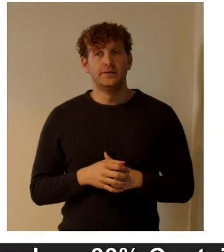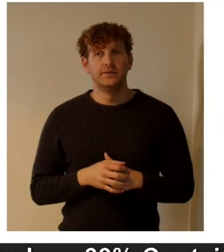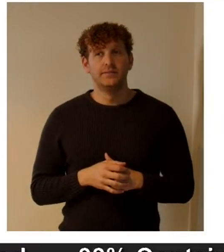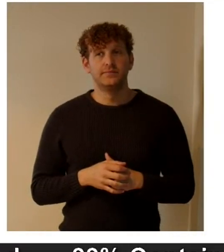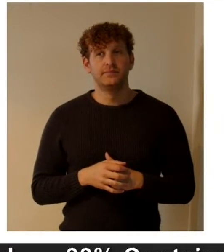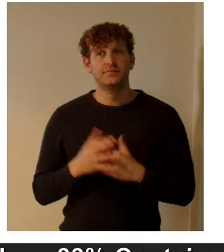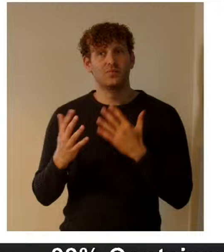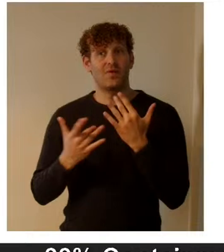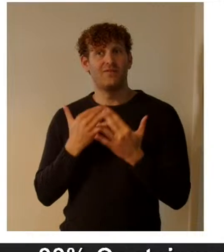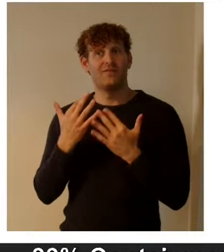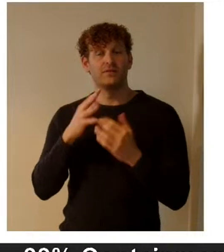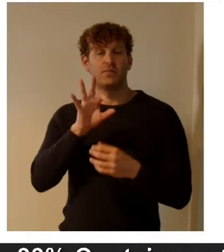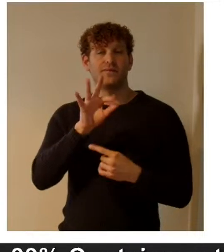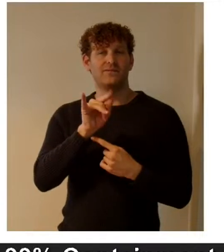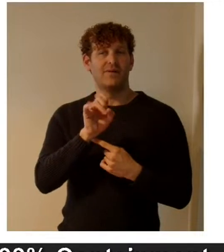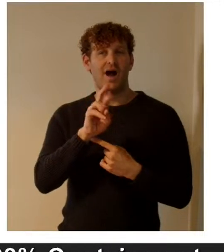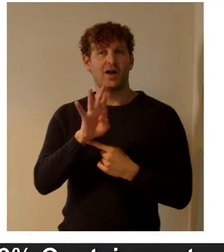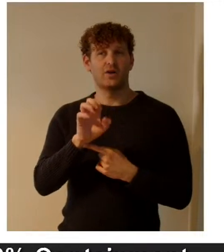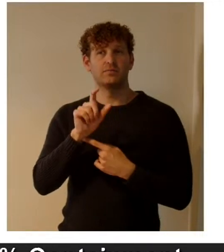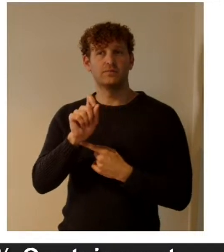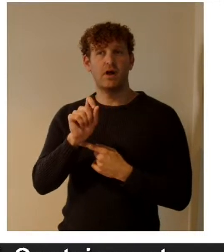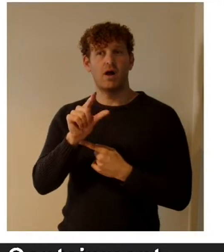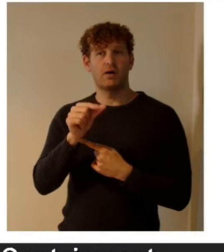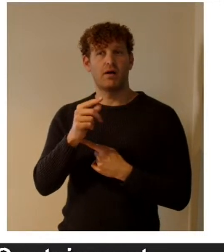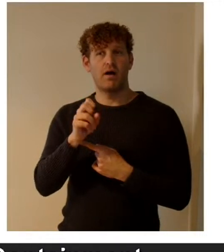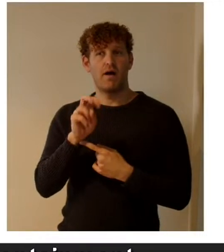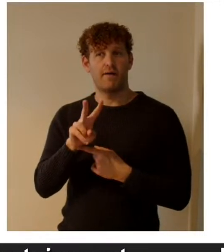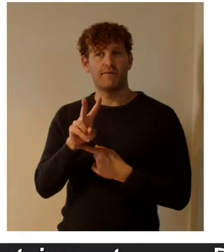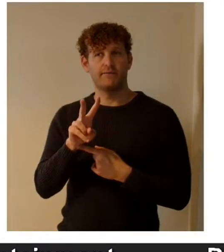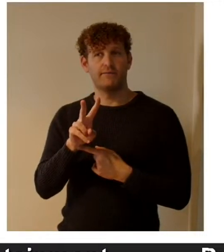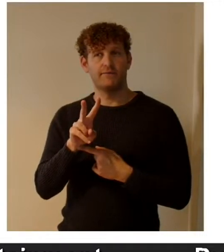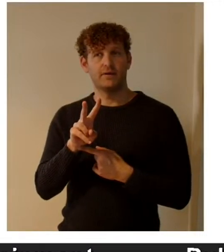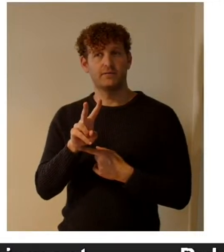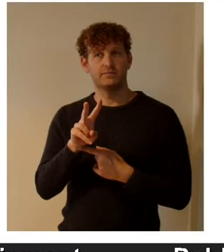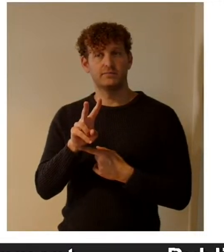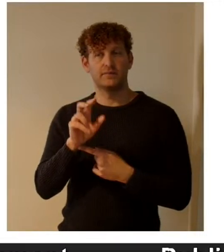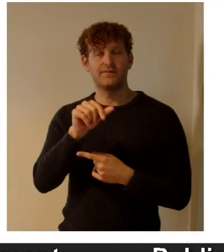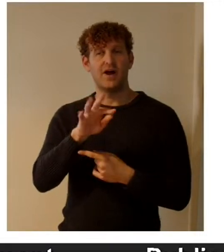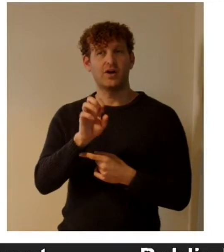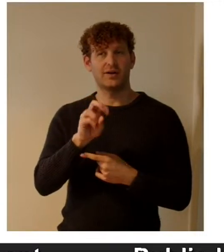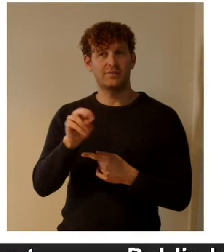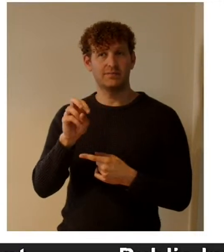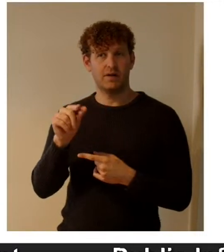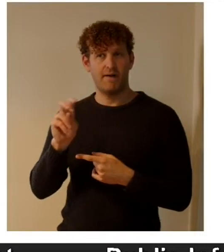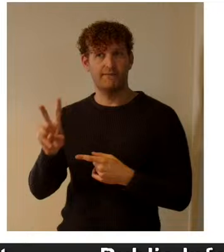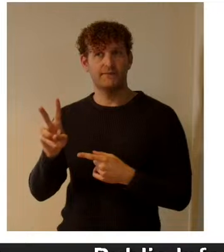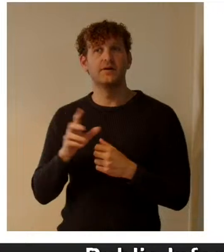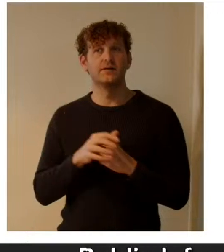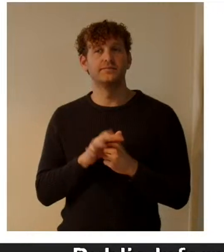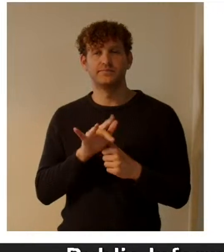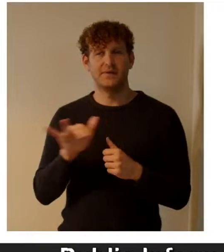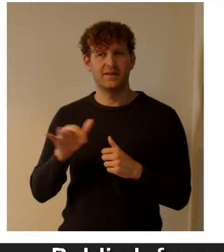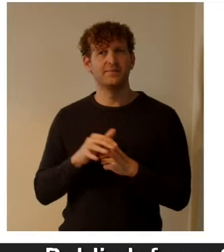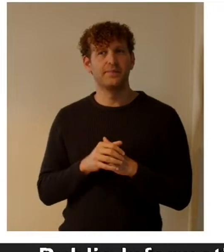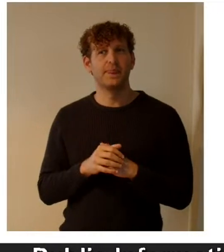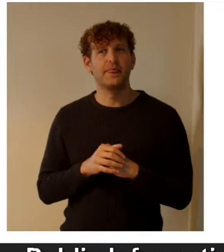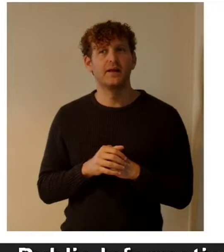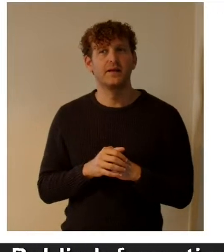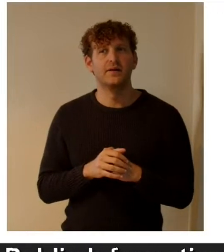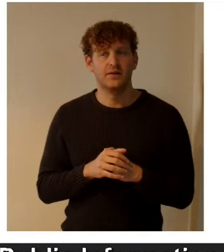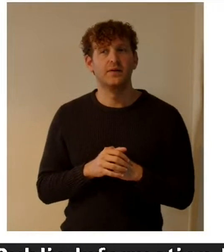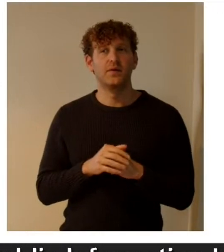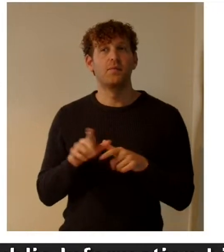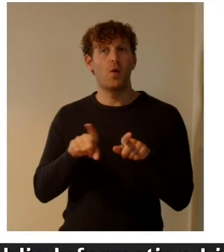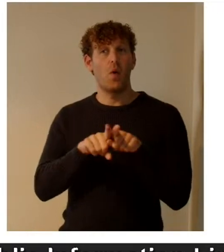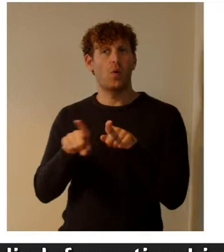fire.airnow.gov website, where you will see a plethora of all the purple airs that your private citizens have purchased. And the bigger